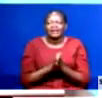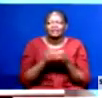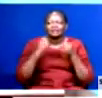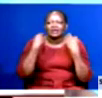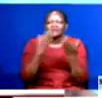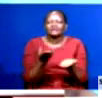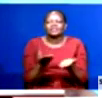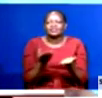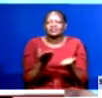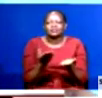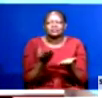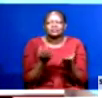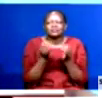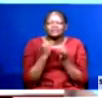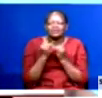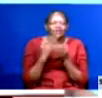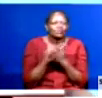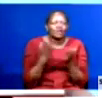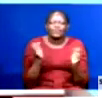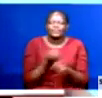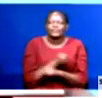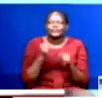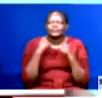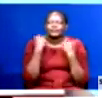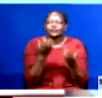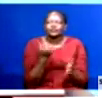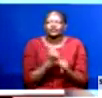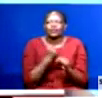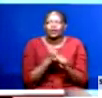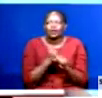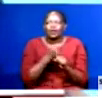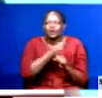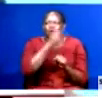interview anywhere, they cannot be able to be given jobs because